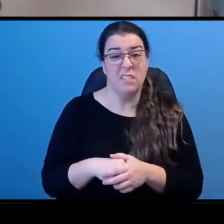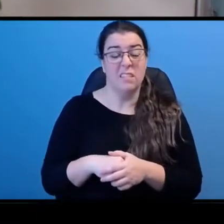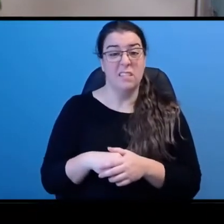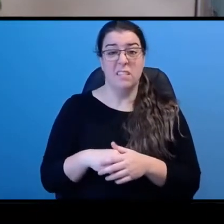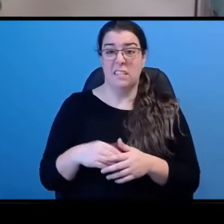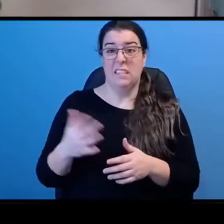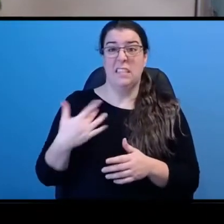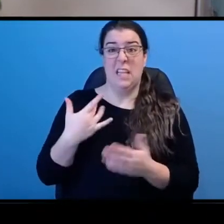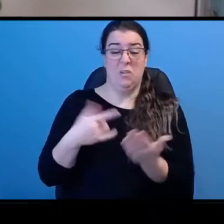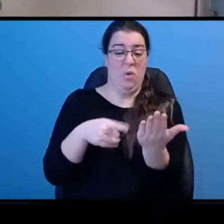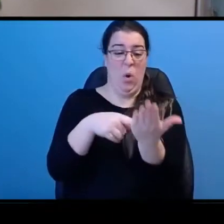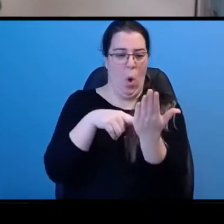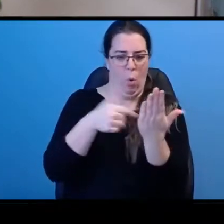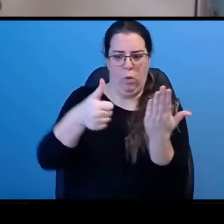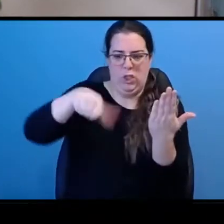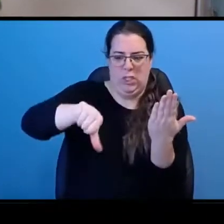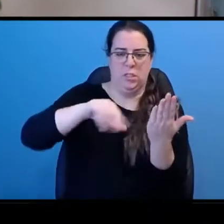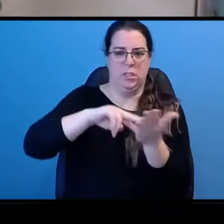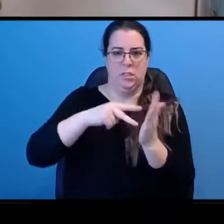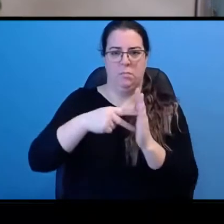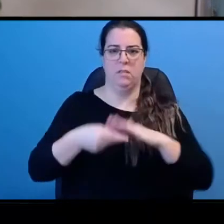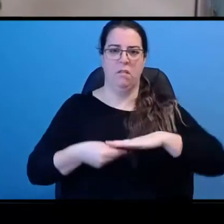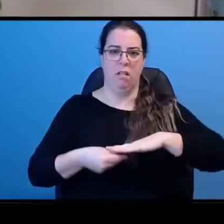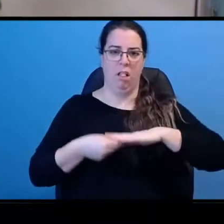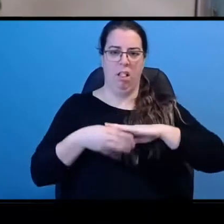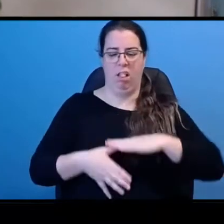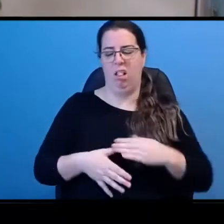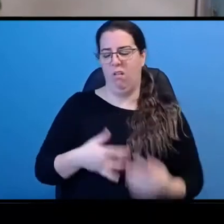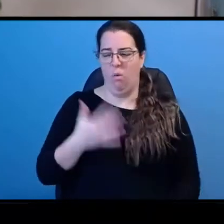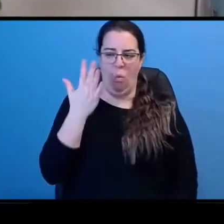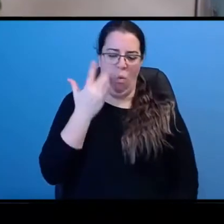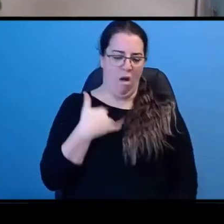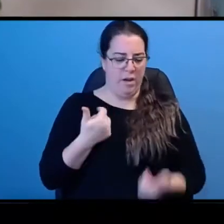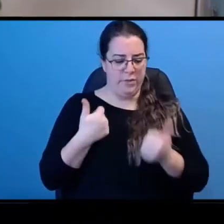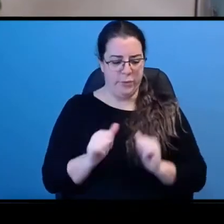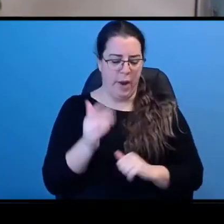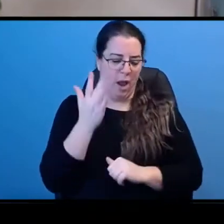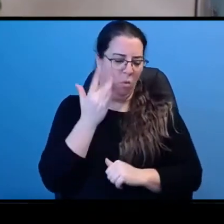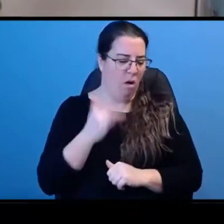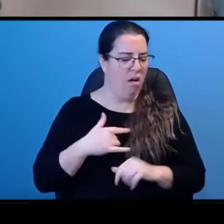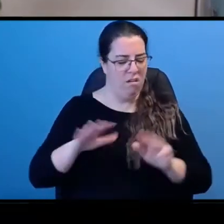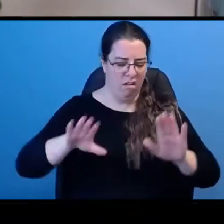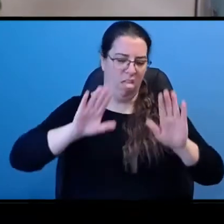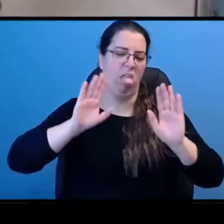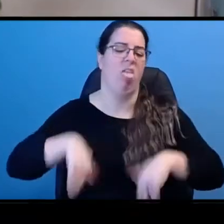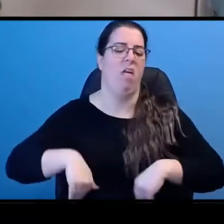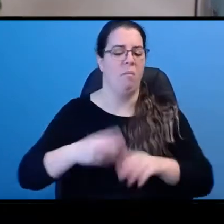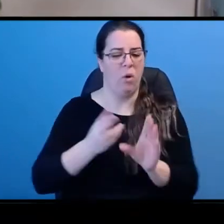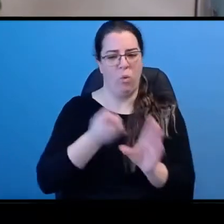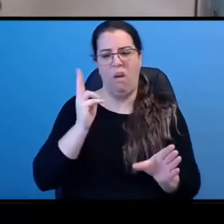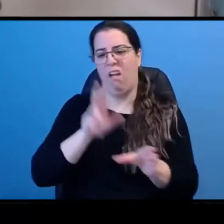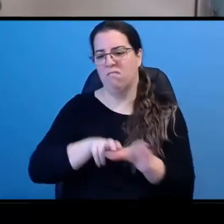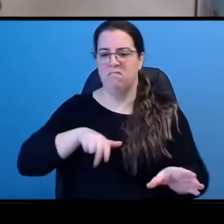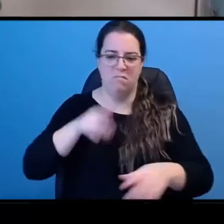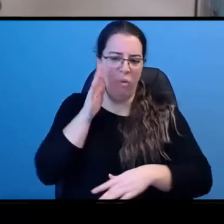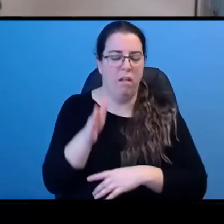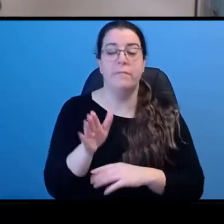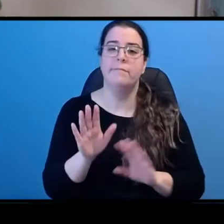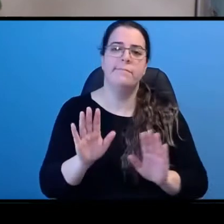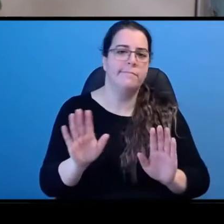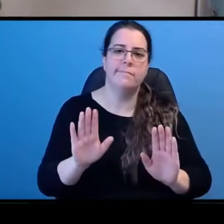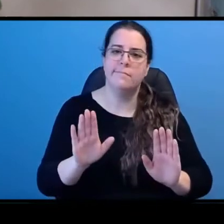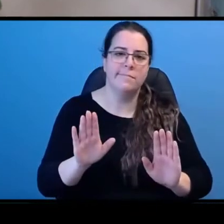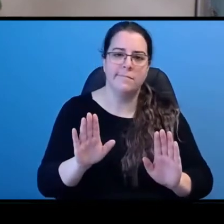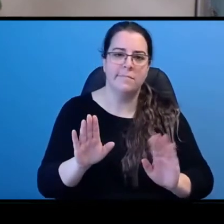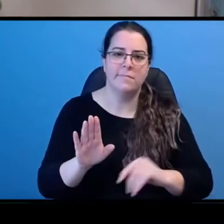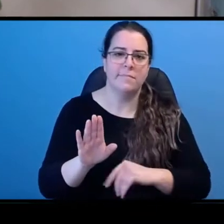Why did I even bother? And those imposter syndrome feelings can start to bubble back up again. But don't take that as this project's never